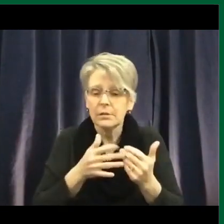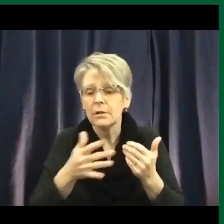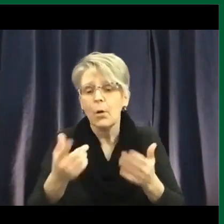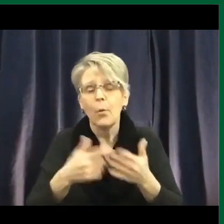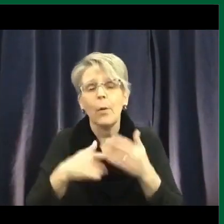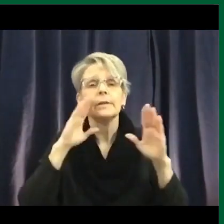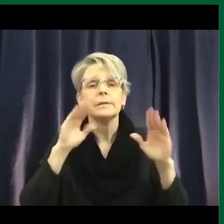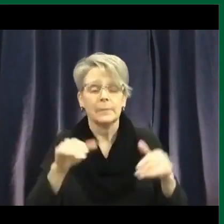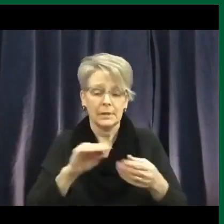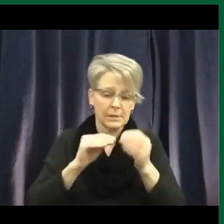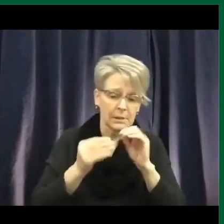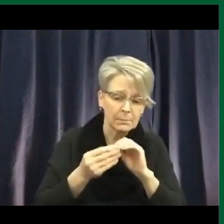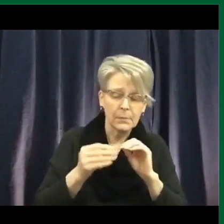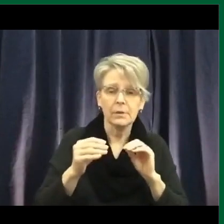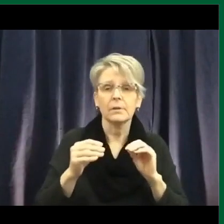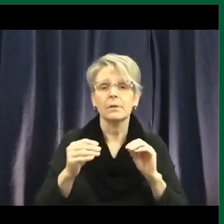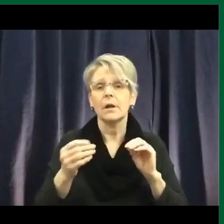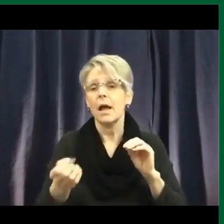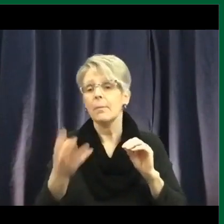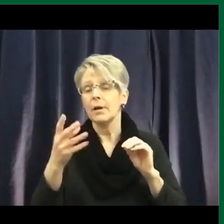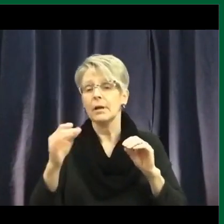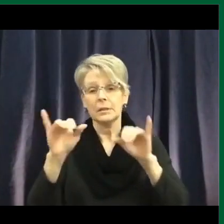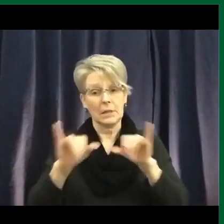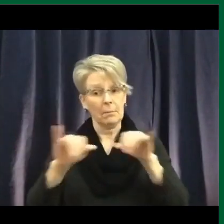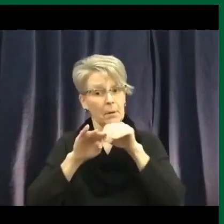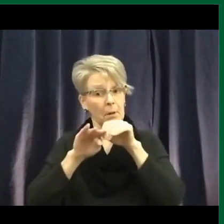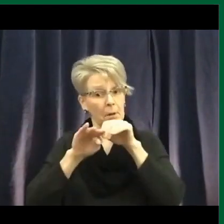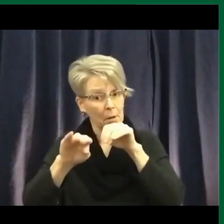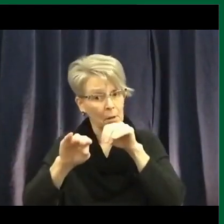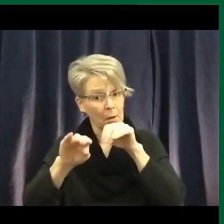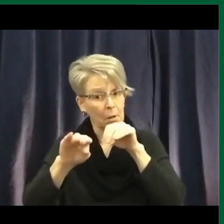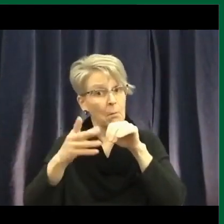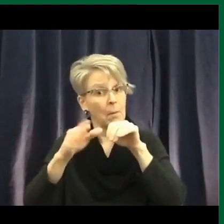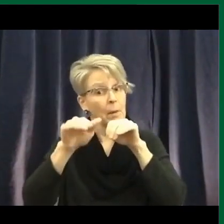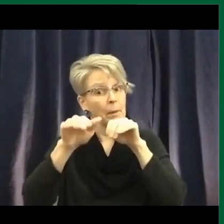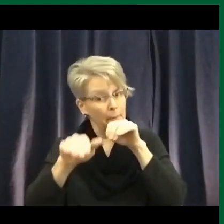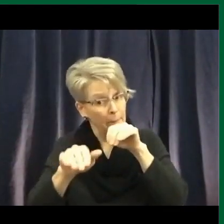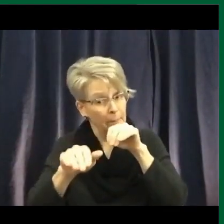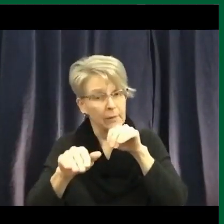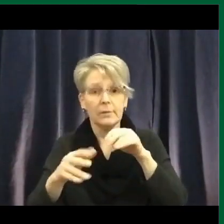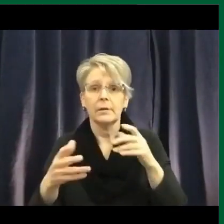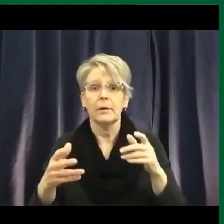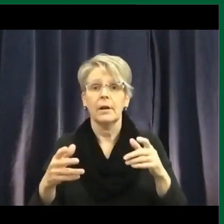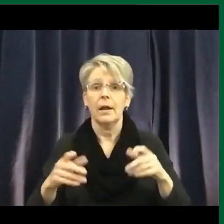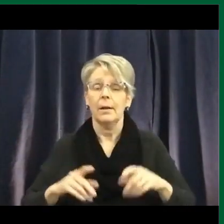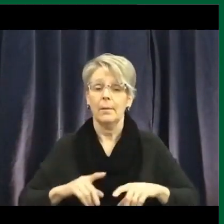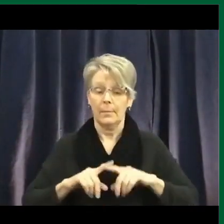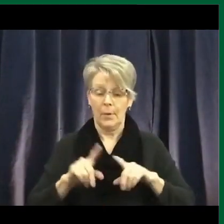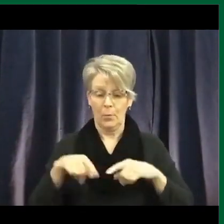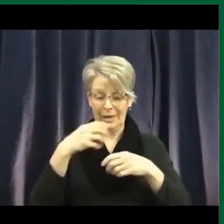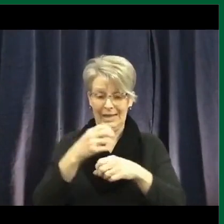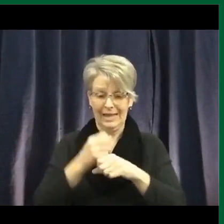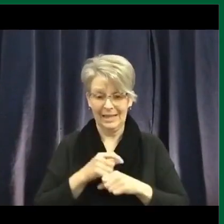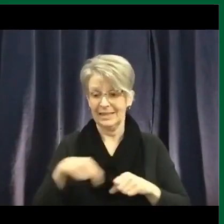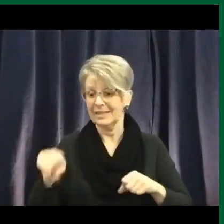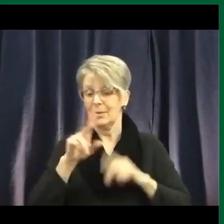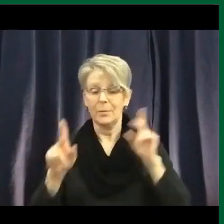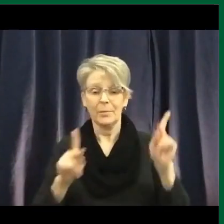case numbers may stay the same, stabilize, or start to decrease. But most certainly, as we get those most vulnerable in our